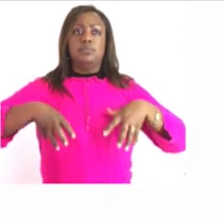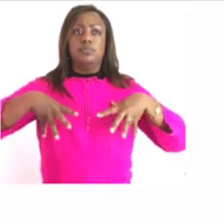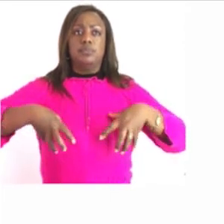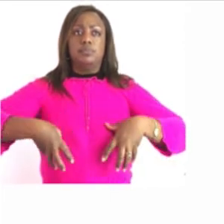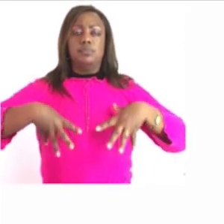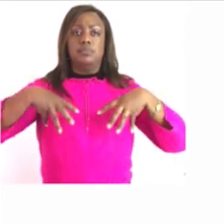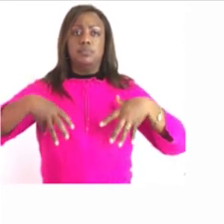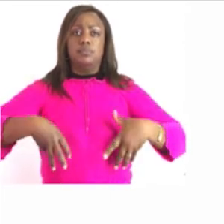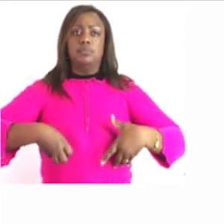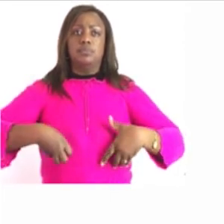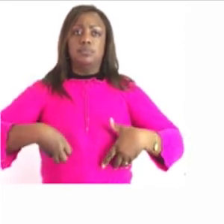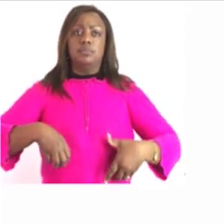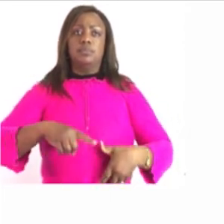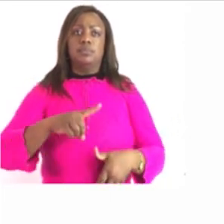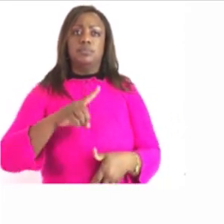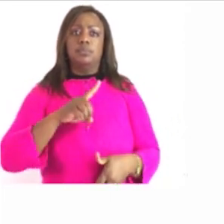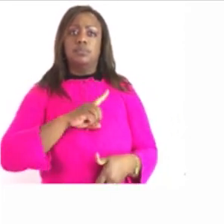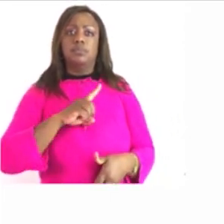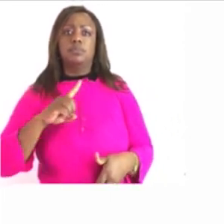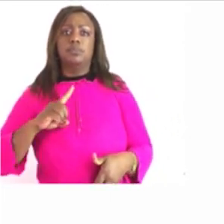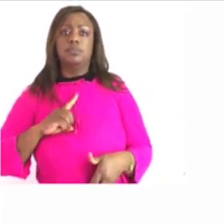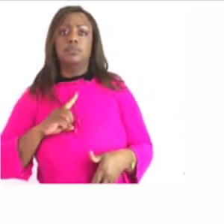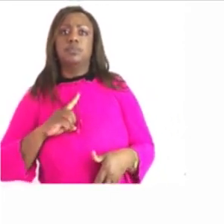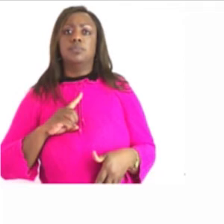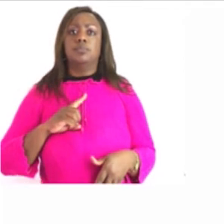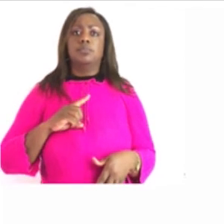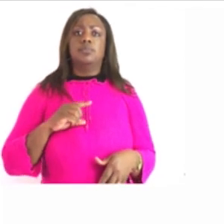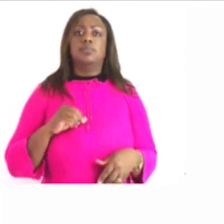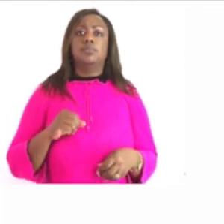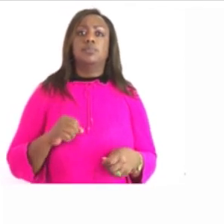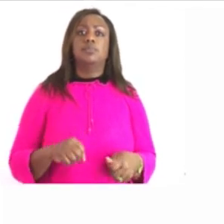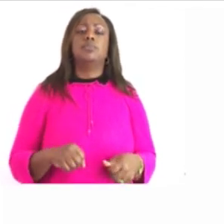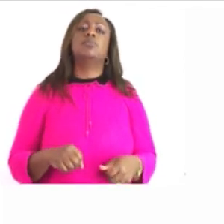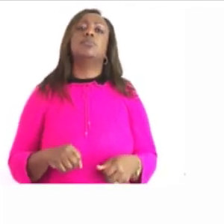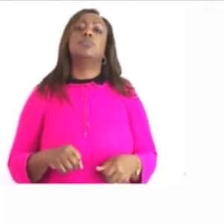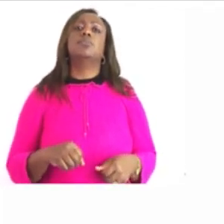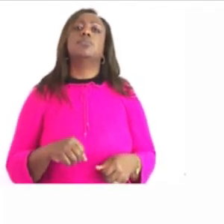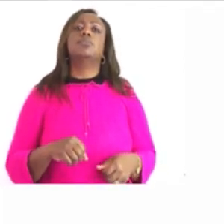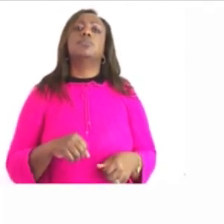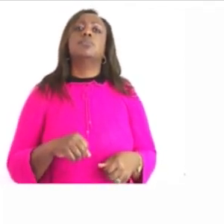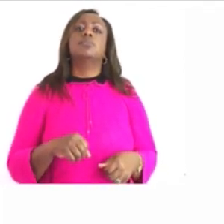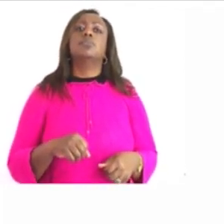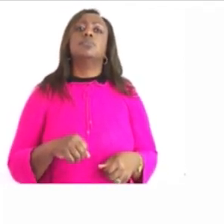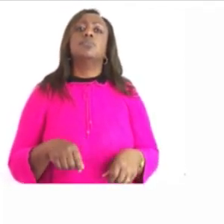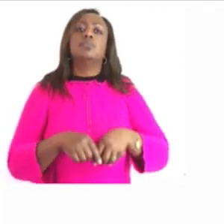and outside. And then we have the throat. Throat, which we can maybe say also it's a wind.